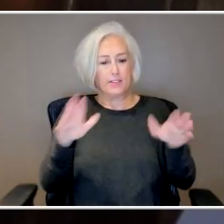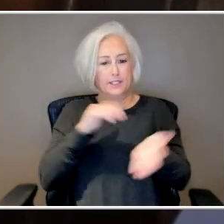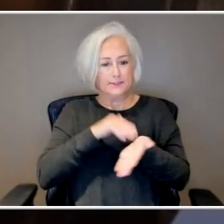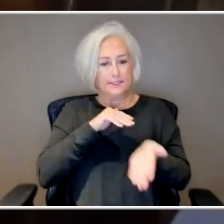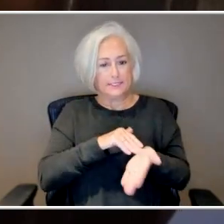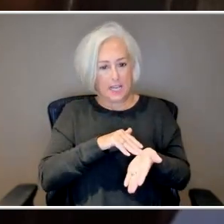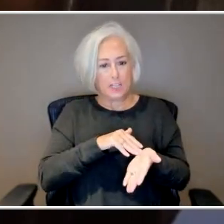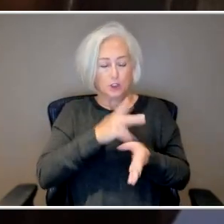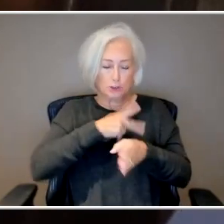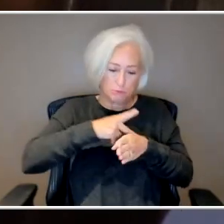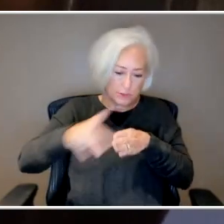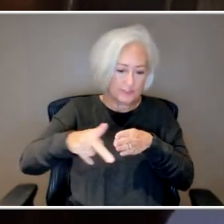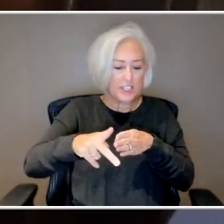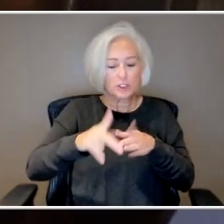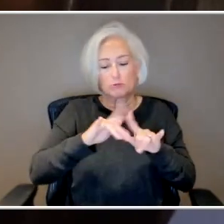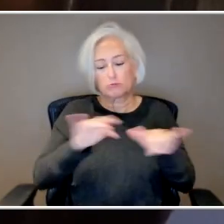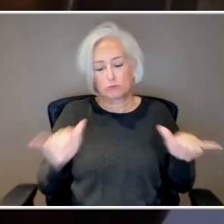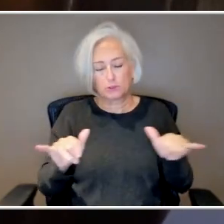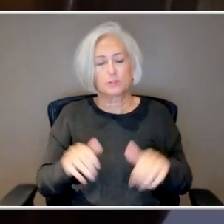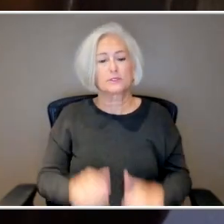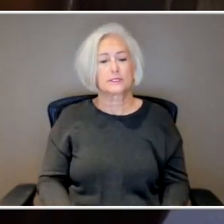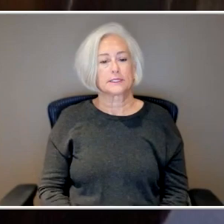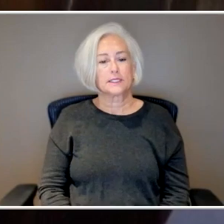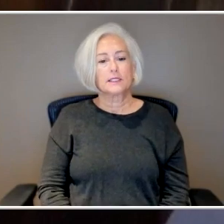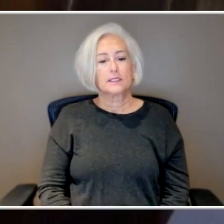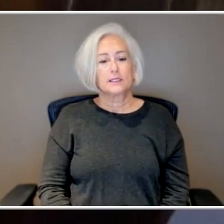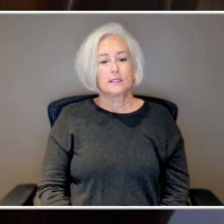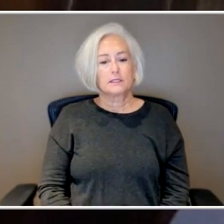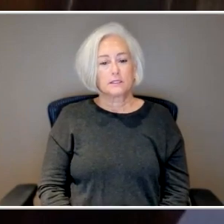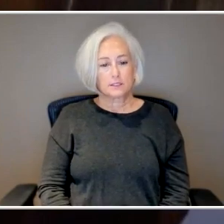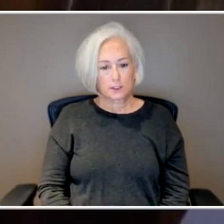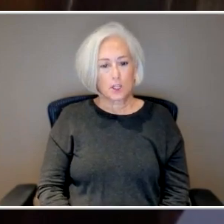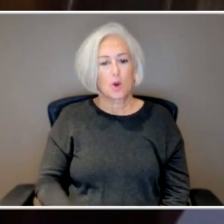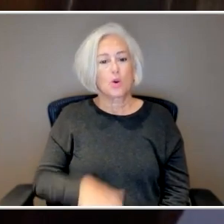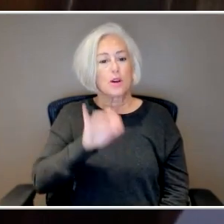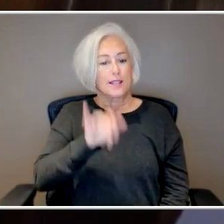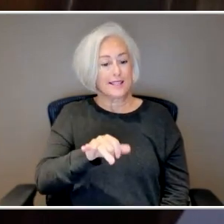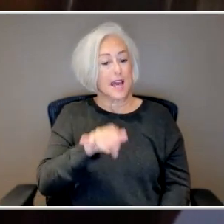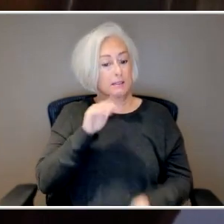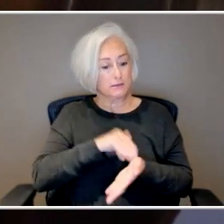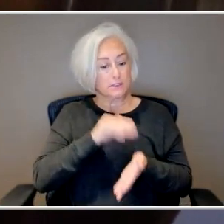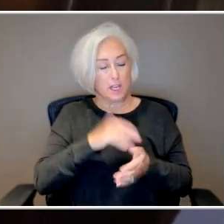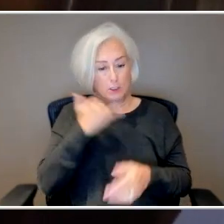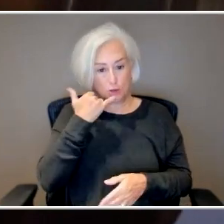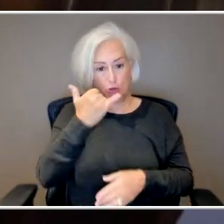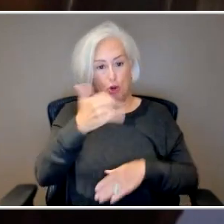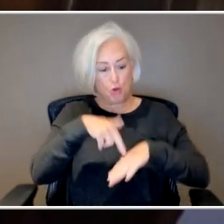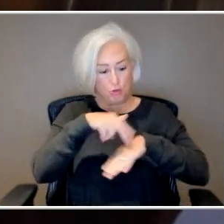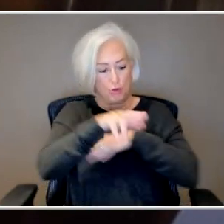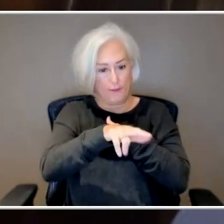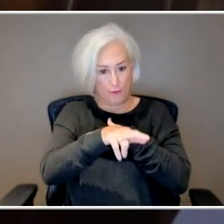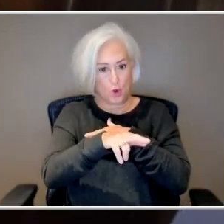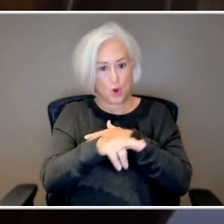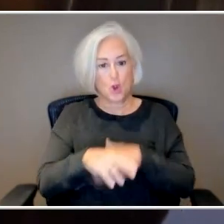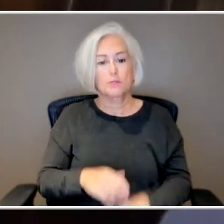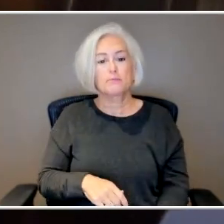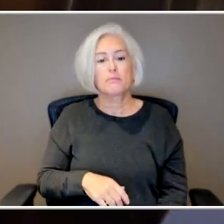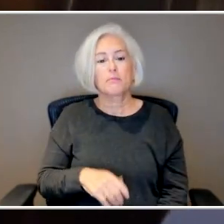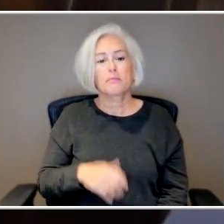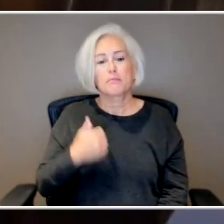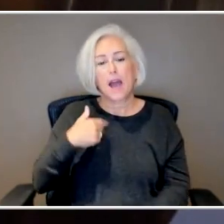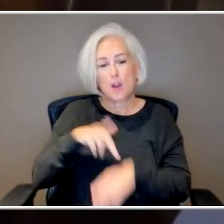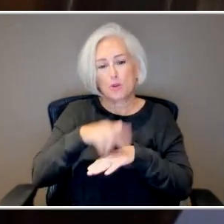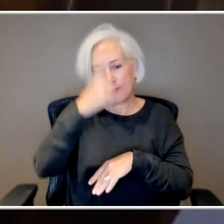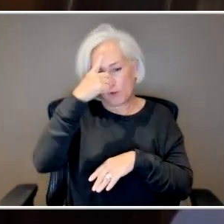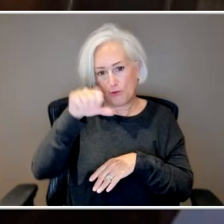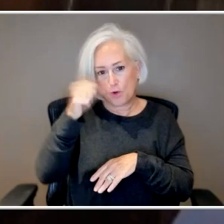and professionals, so forth. And she called, and I had a referral, and he's another physician there.